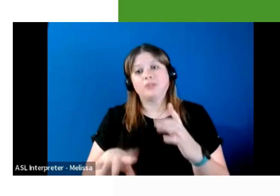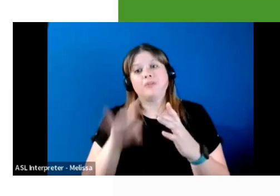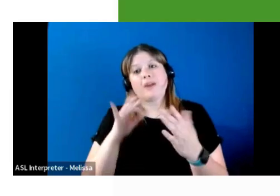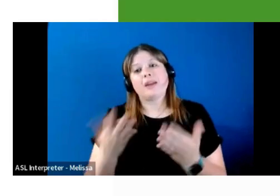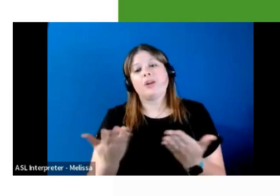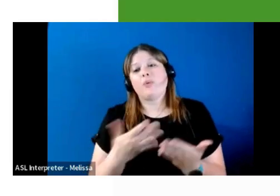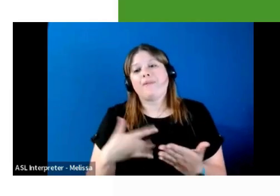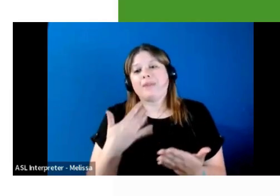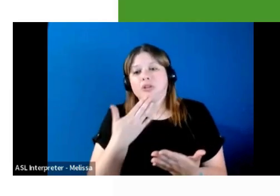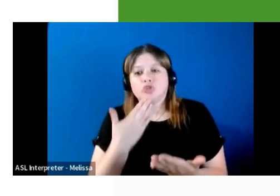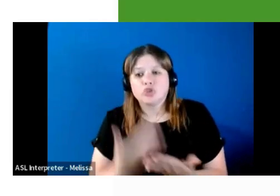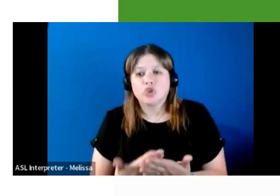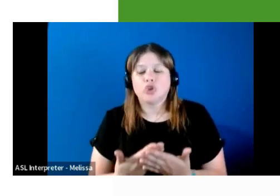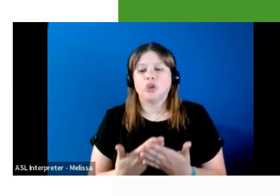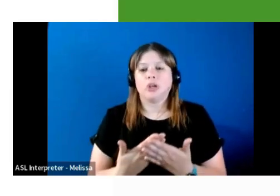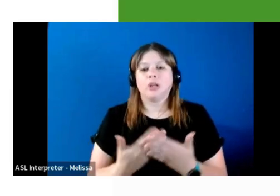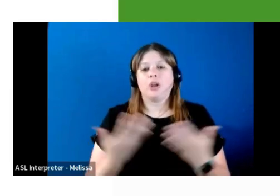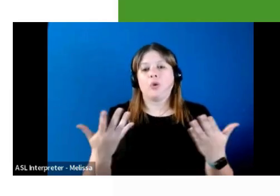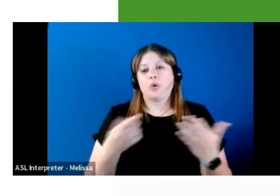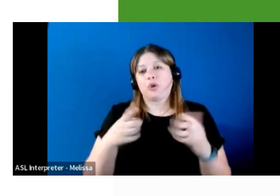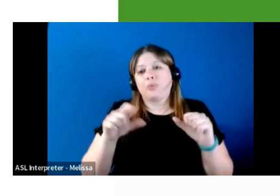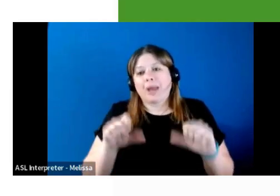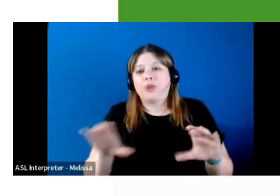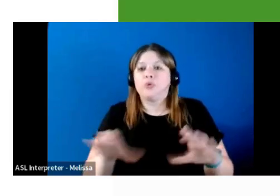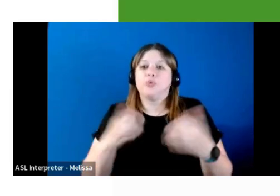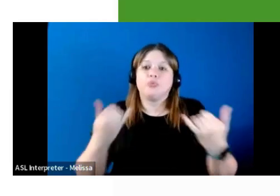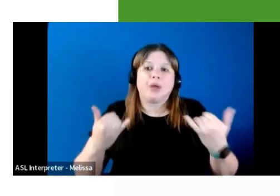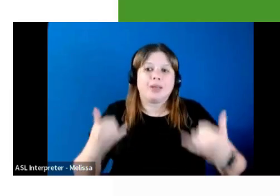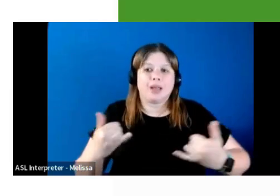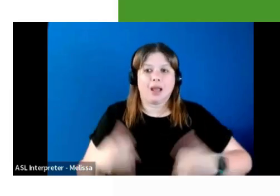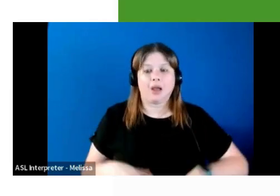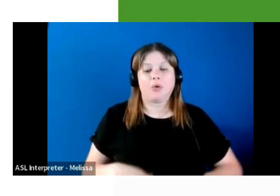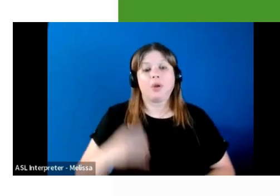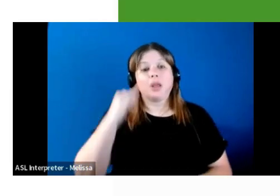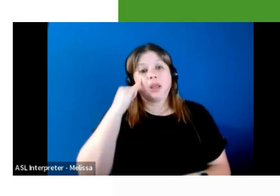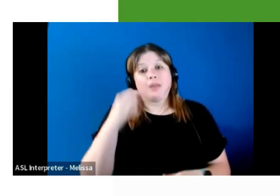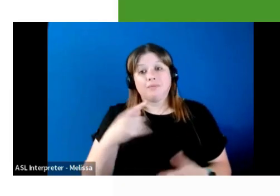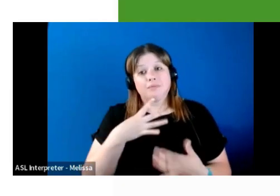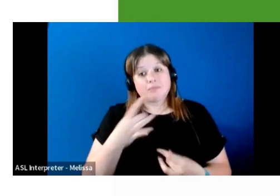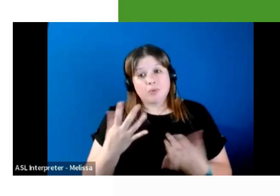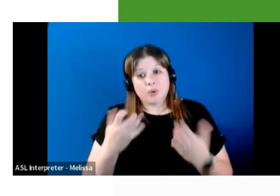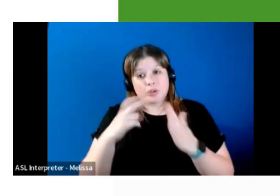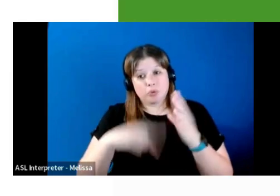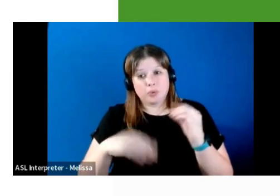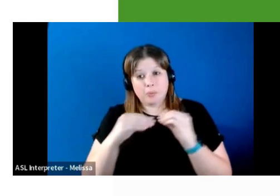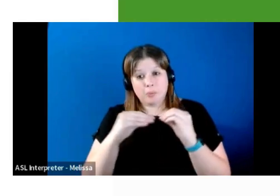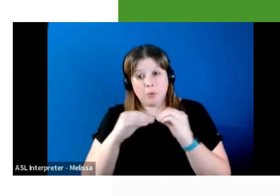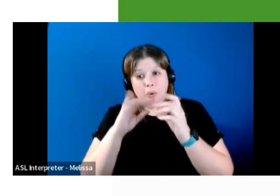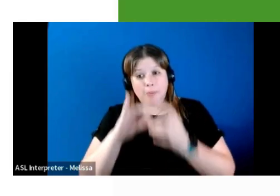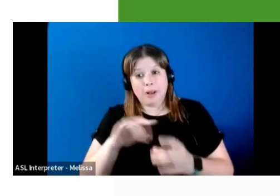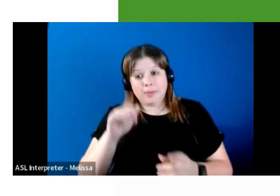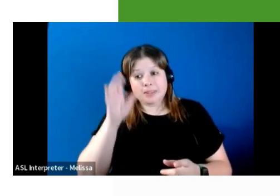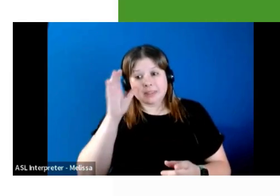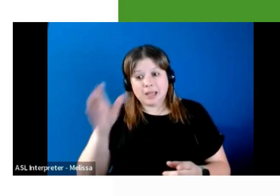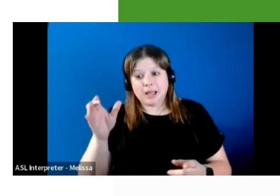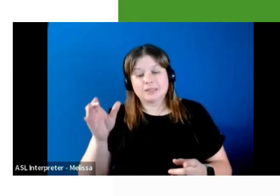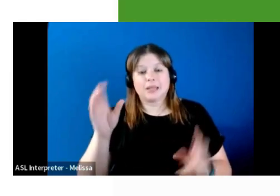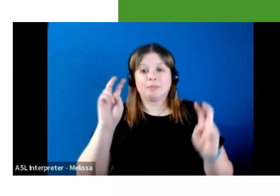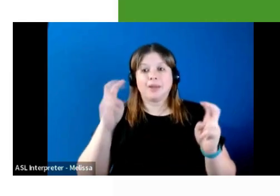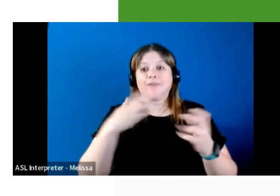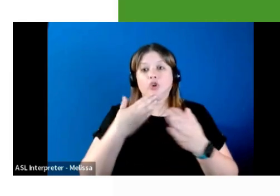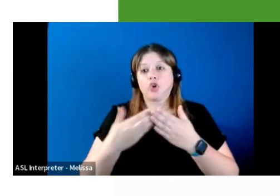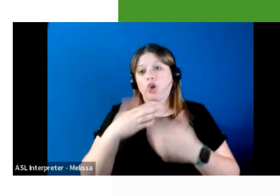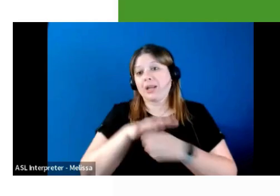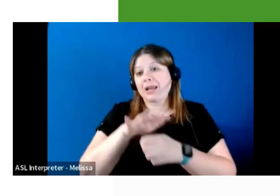doable for you right now. If you're interested in reading more about this concept of good enough sex, check